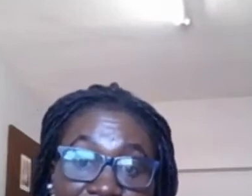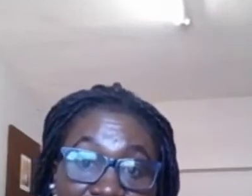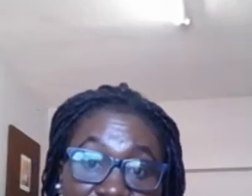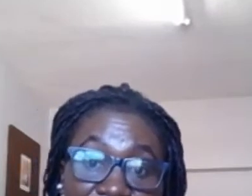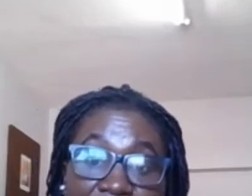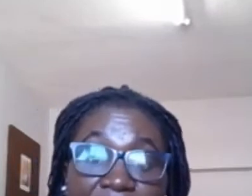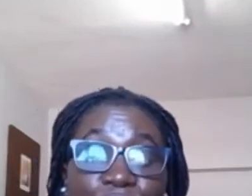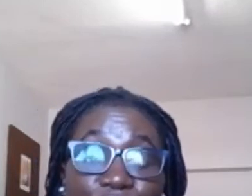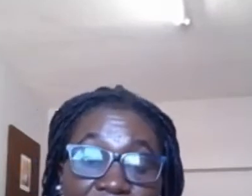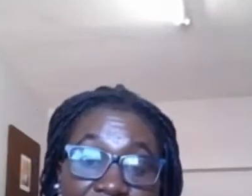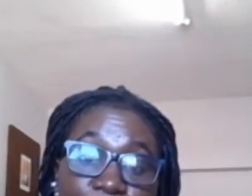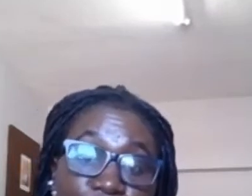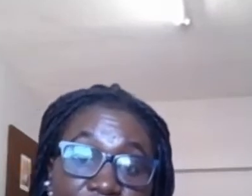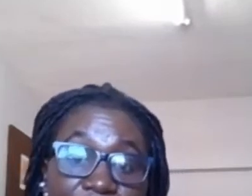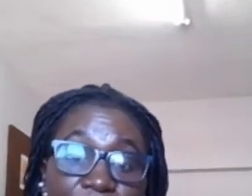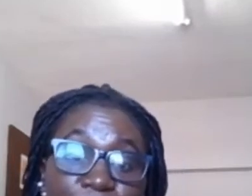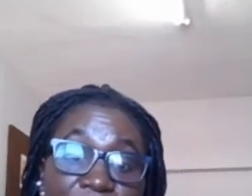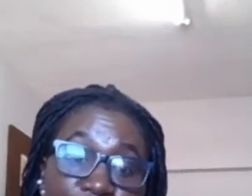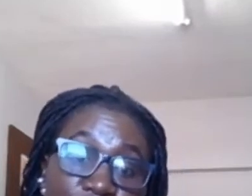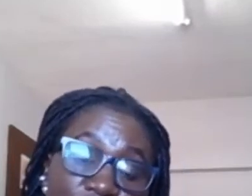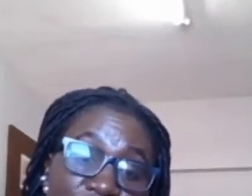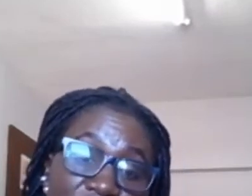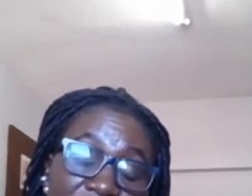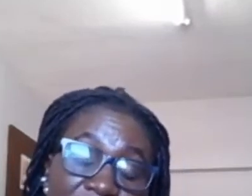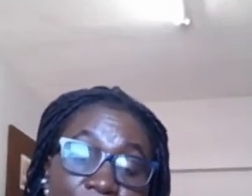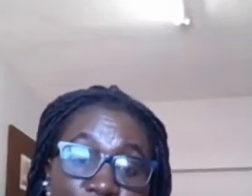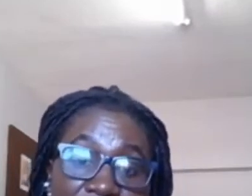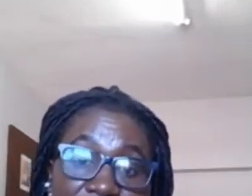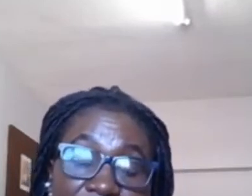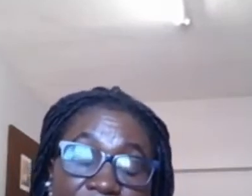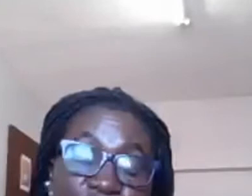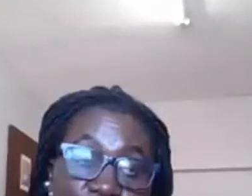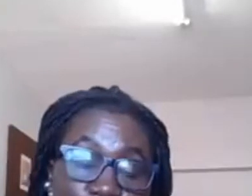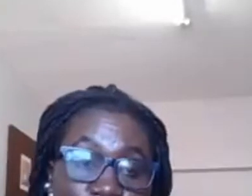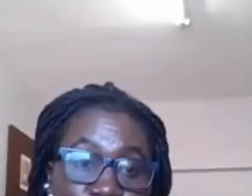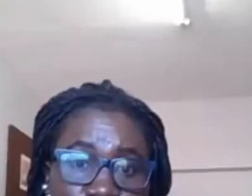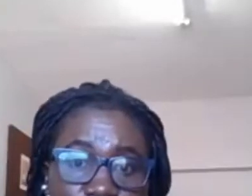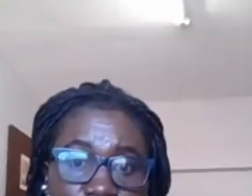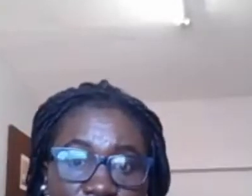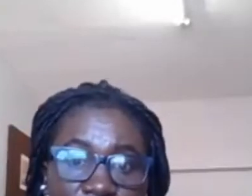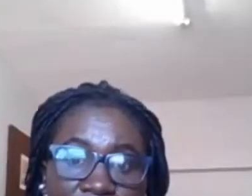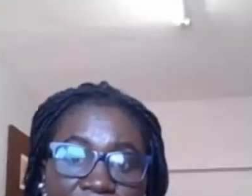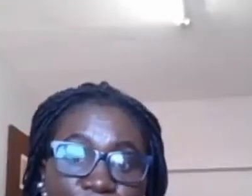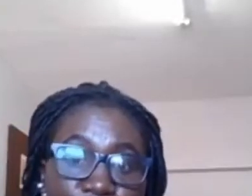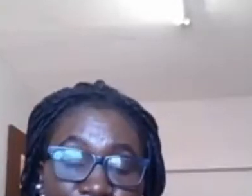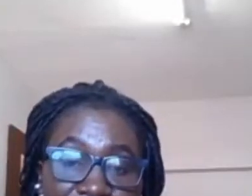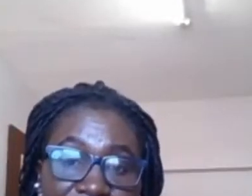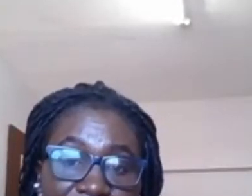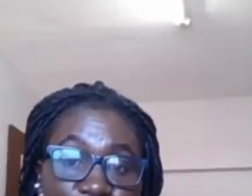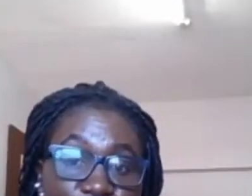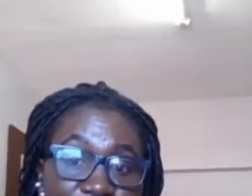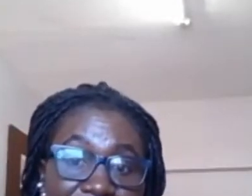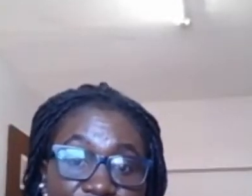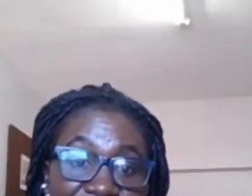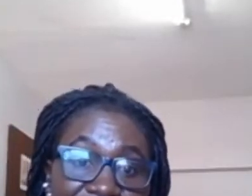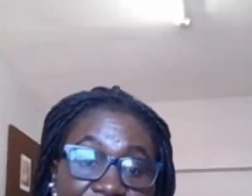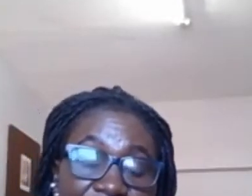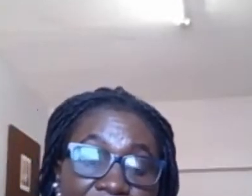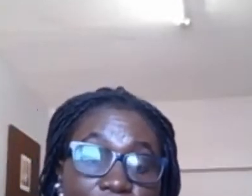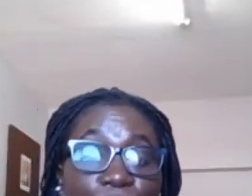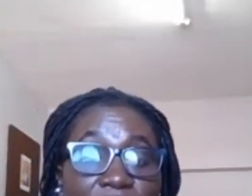Namibian wildlife and create a positive perception of cheetahs and predators in general. I also assist with